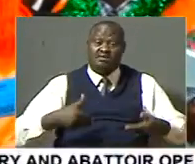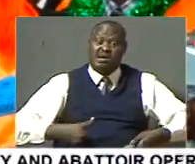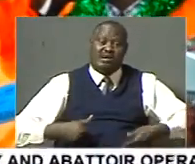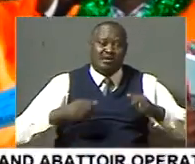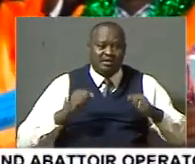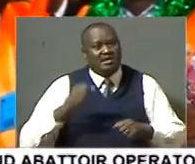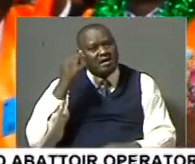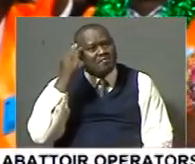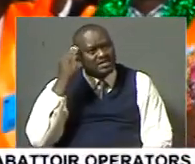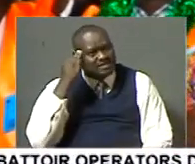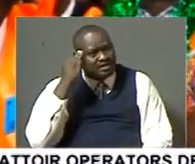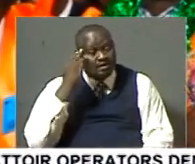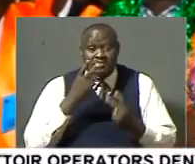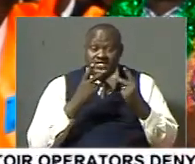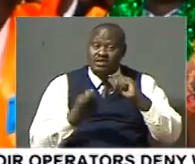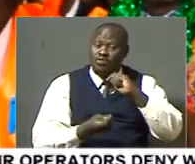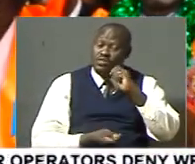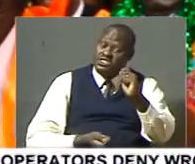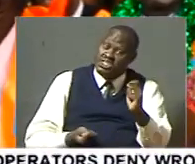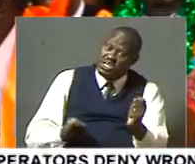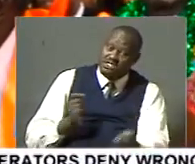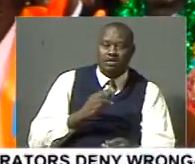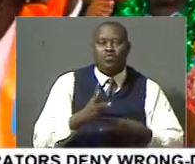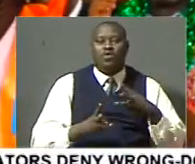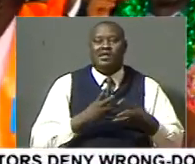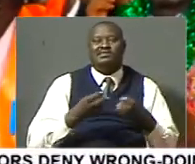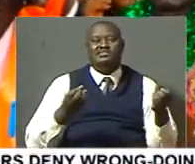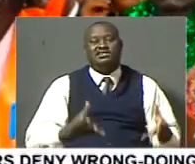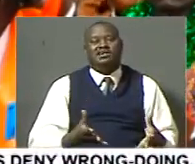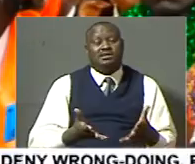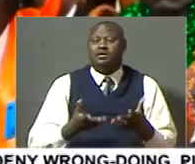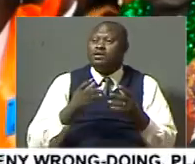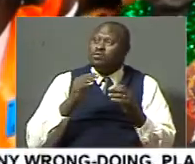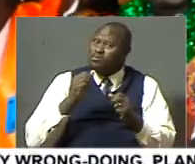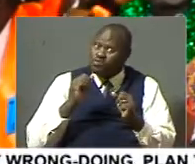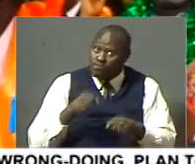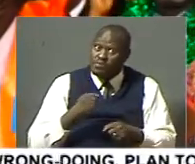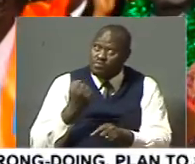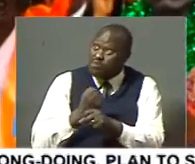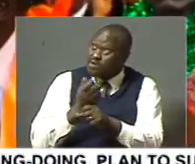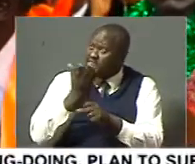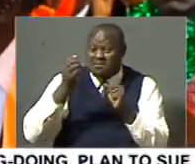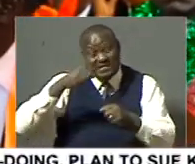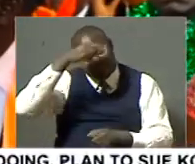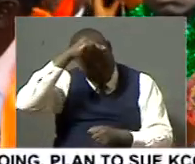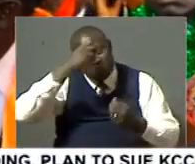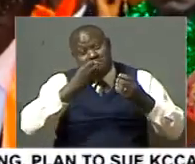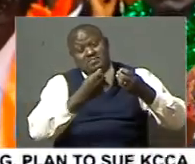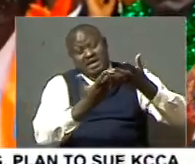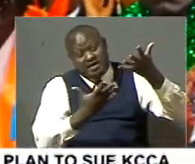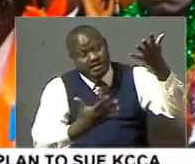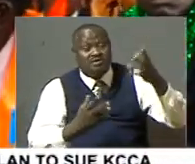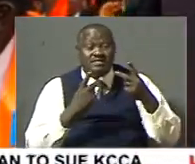age because the world is changing. The employment world out there needs people with so many degrees out there.